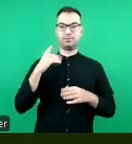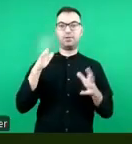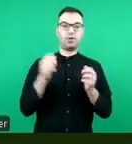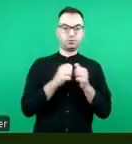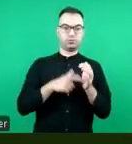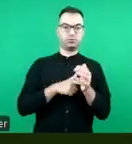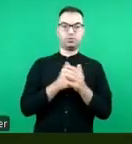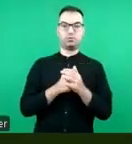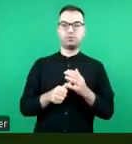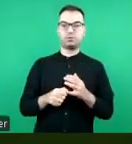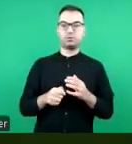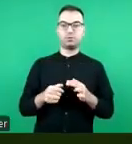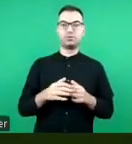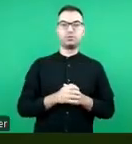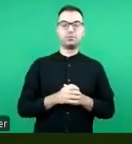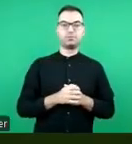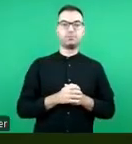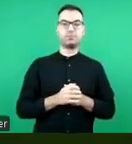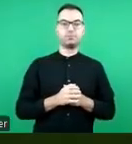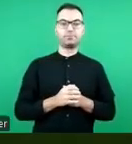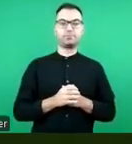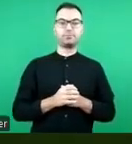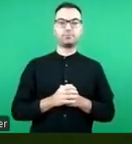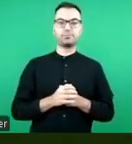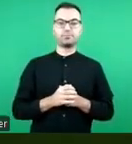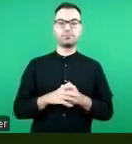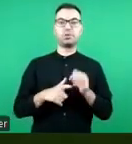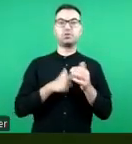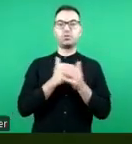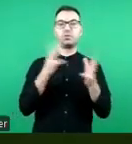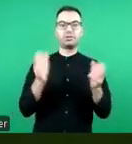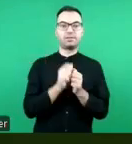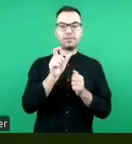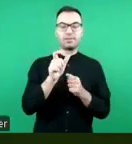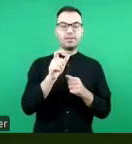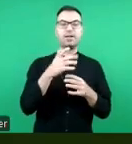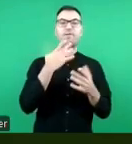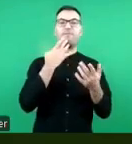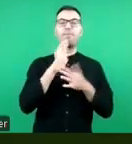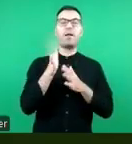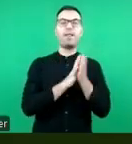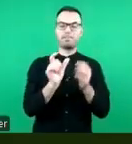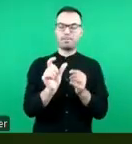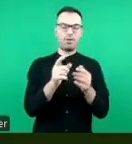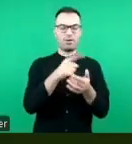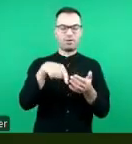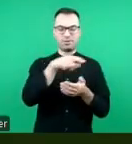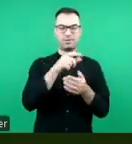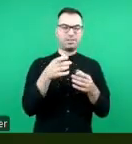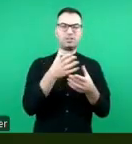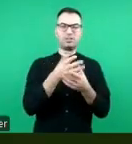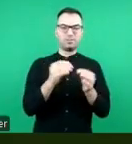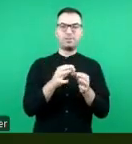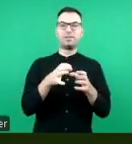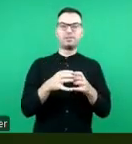again, like re-found it, re-recorded it on a very small patch of burnt forest that we have below.